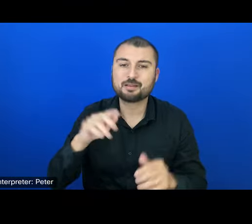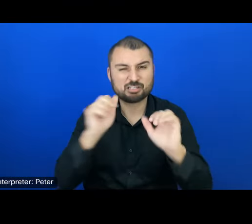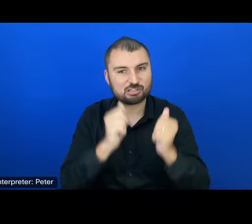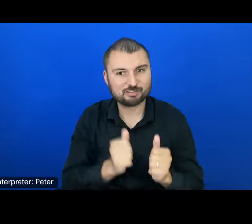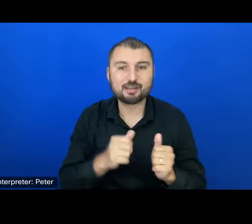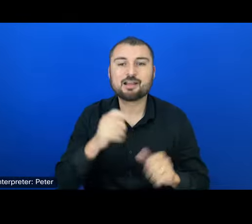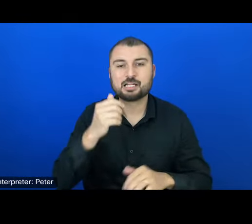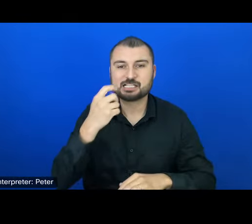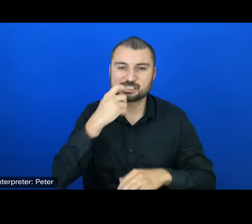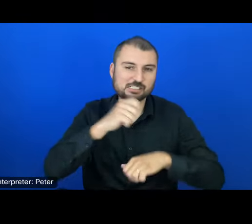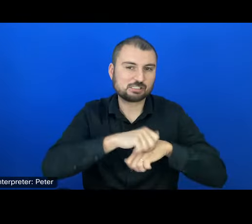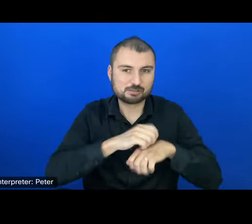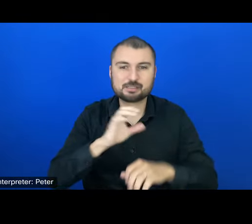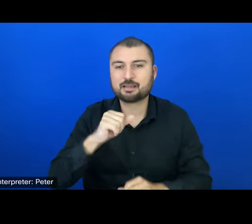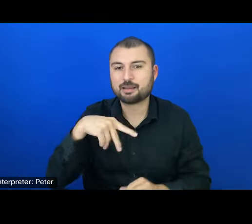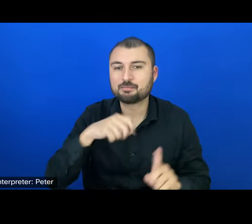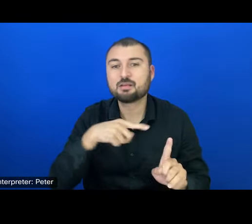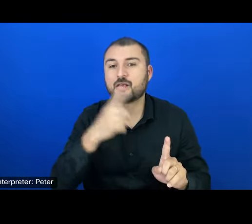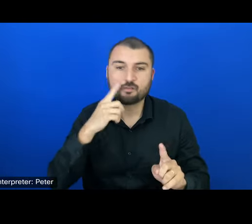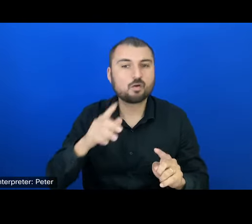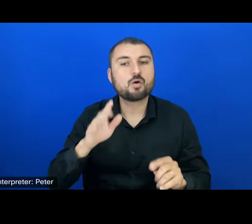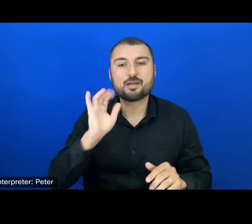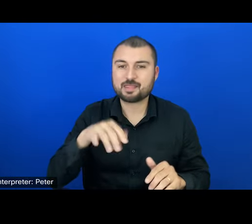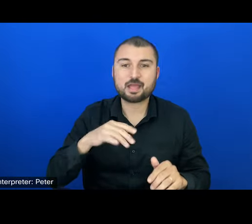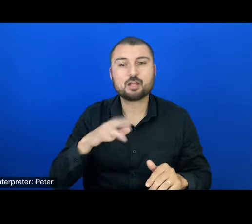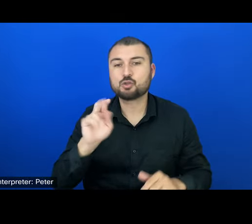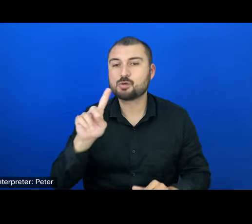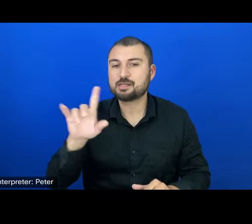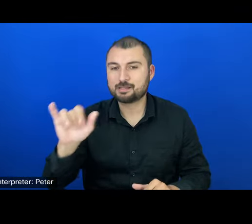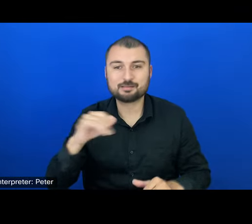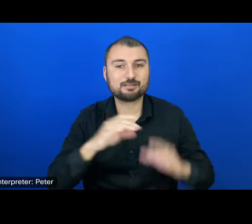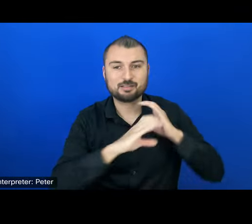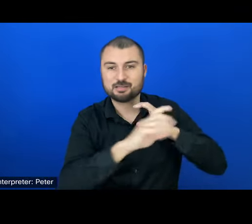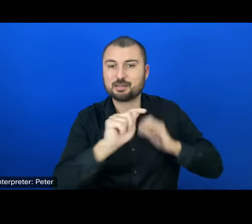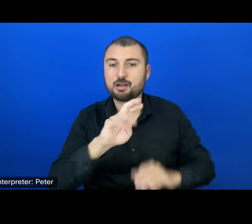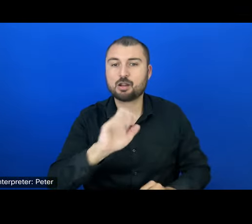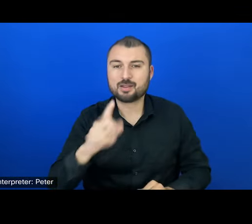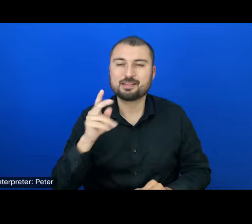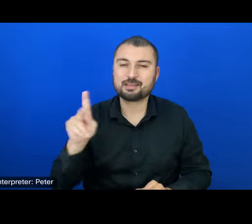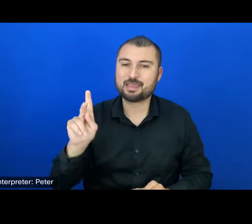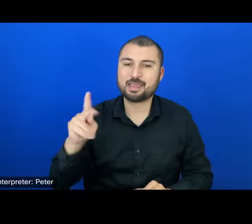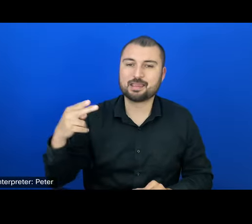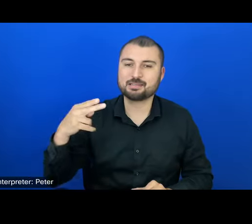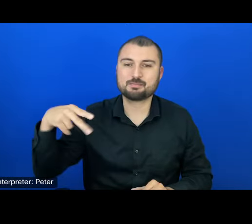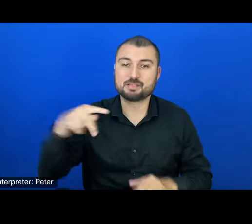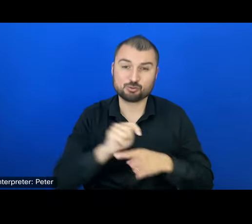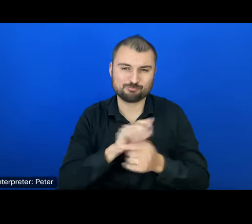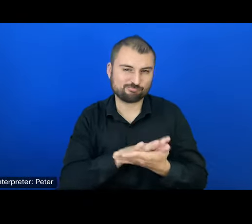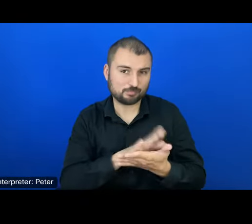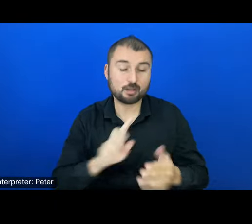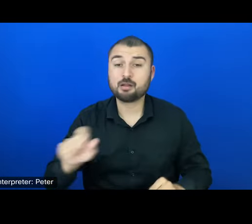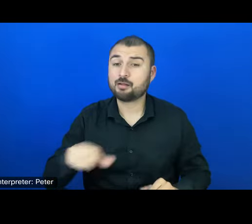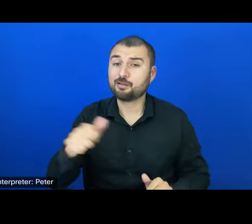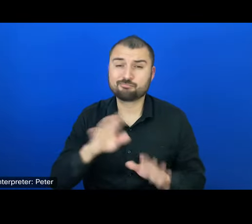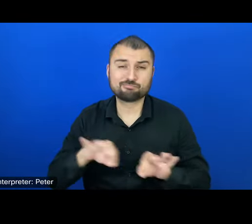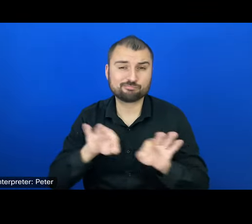deteriorating concrete caps over the utility tunnels at the KHP Training Academy. Other major projects